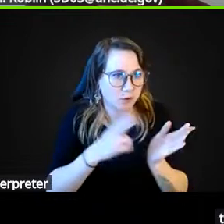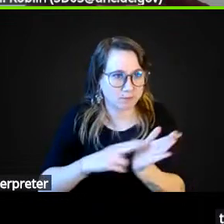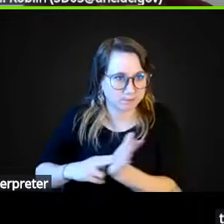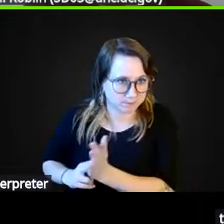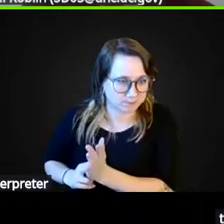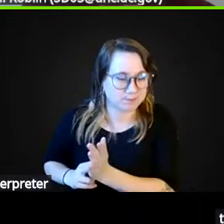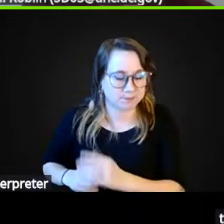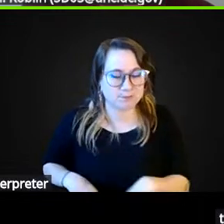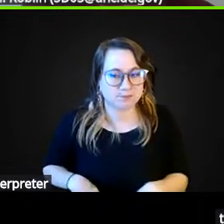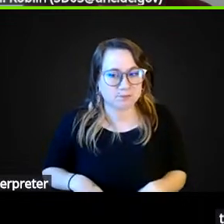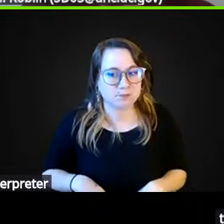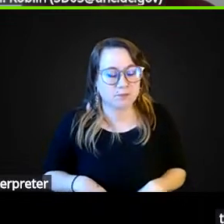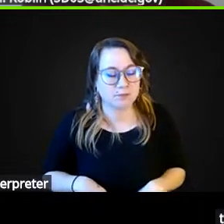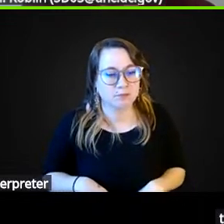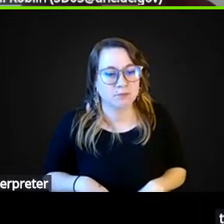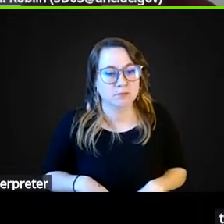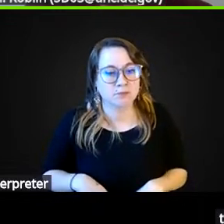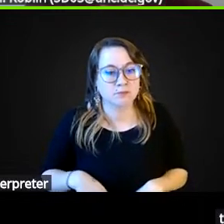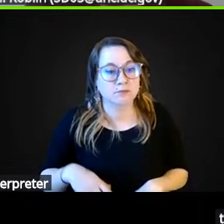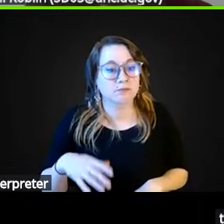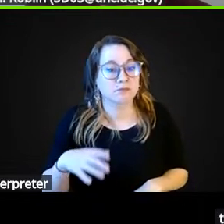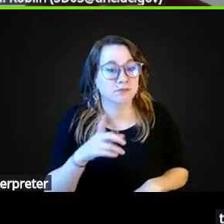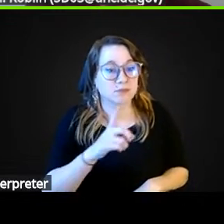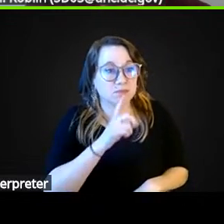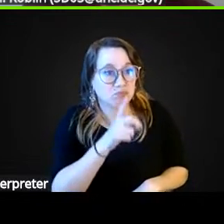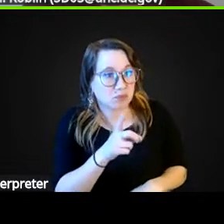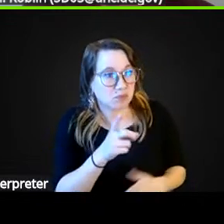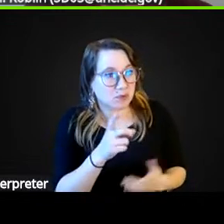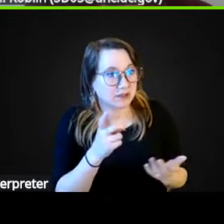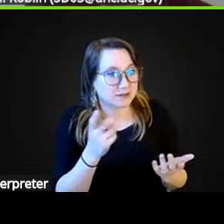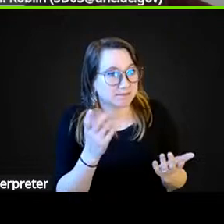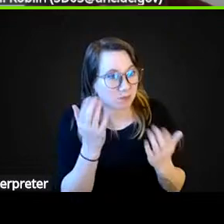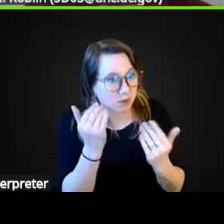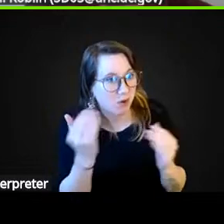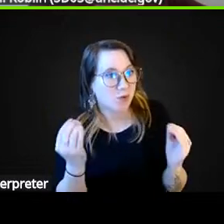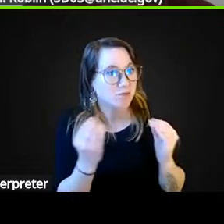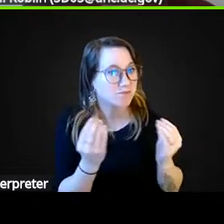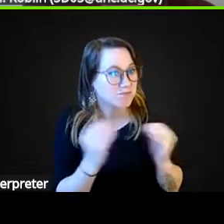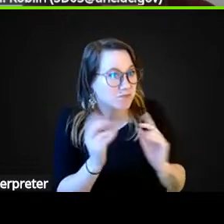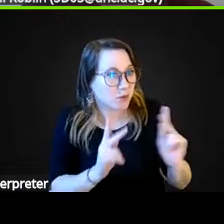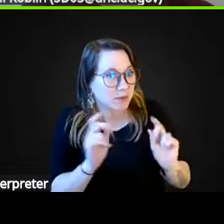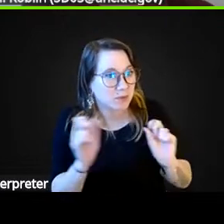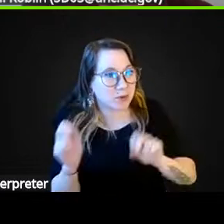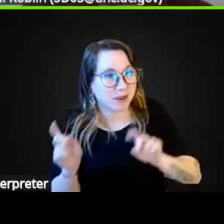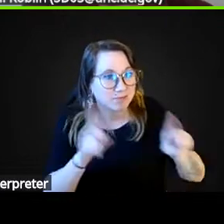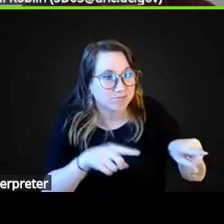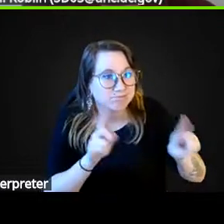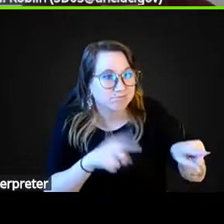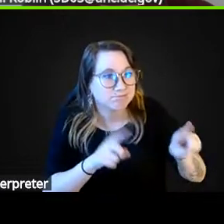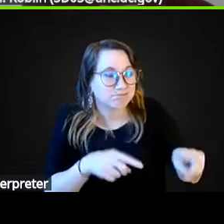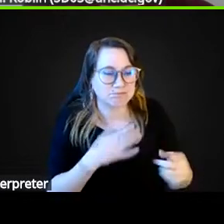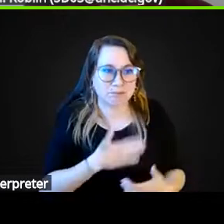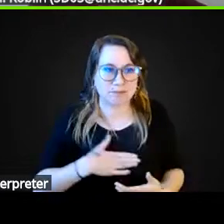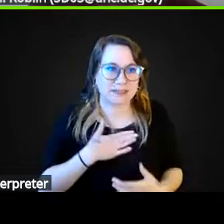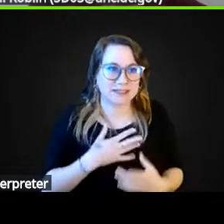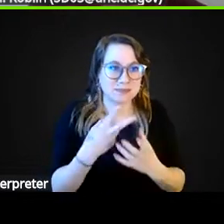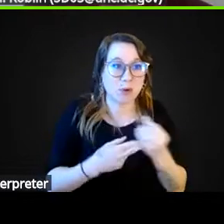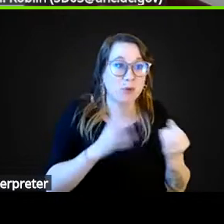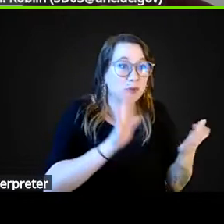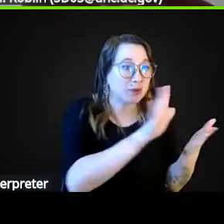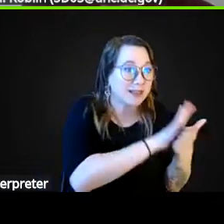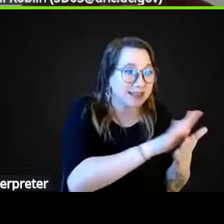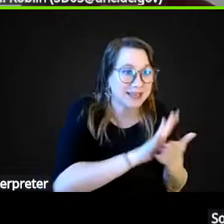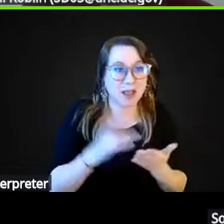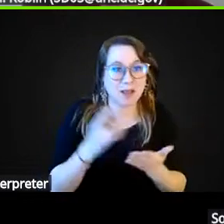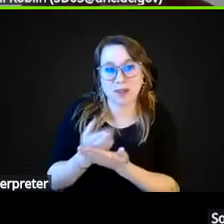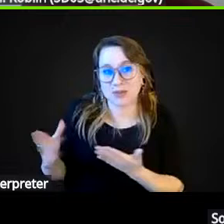agencies to decide. So we really hope that a lot of people can make it. You know, please, to both the cleanup and the resource